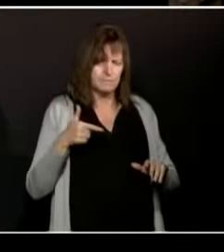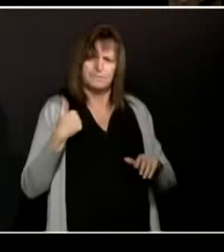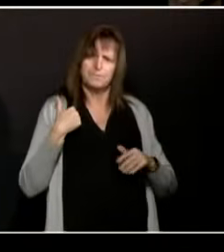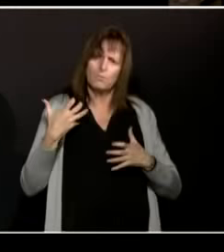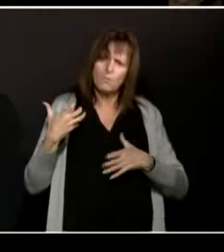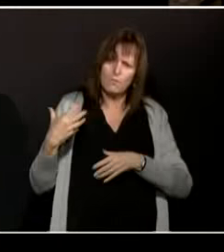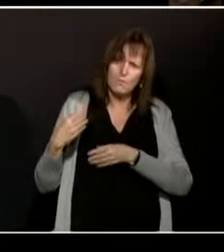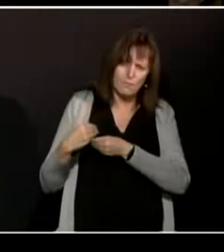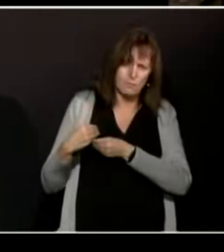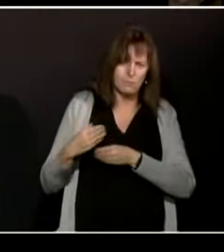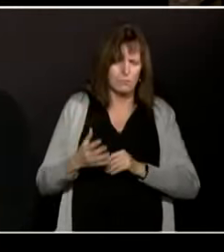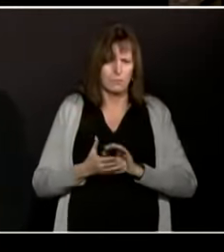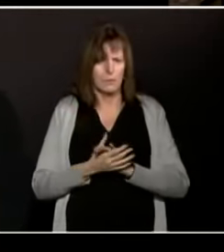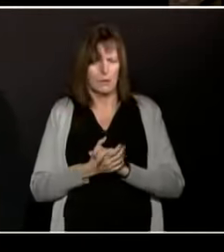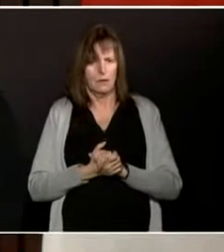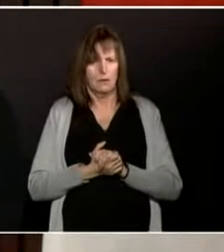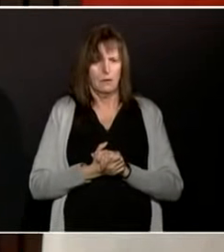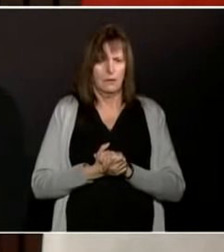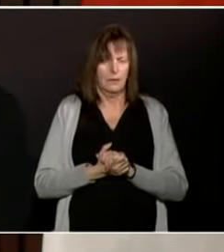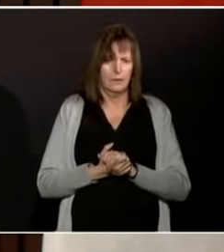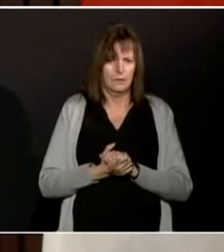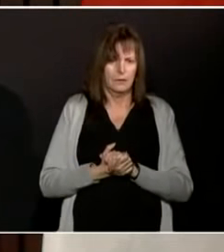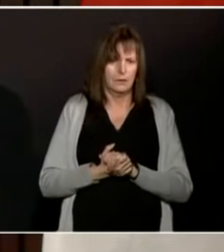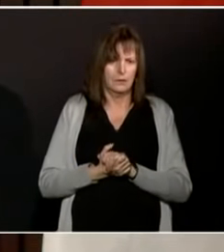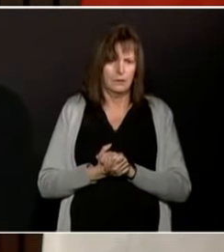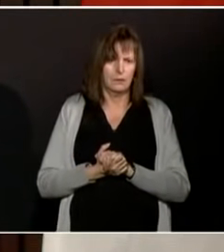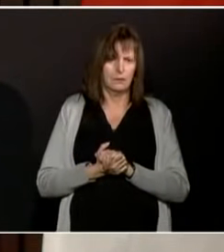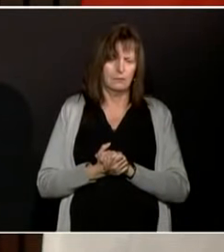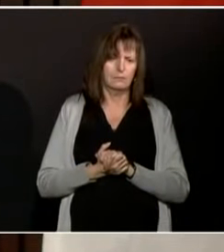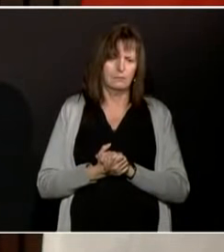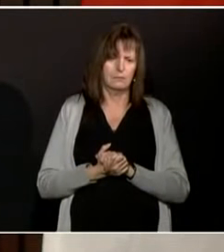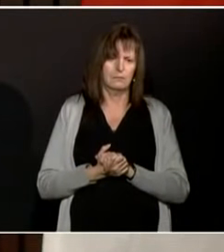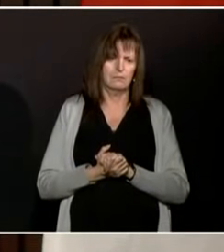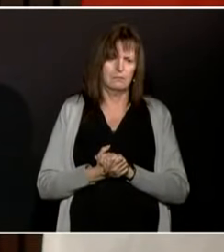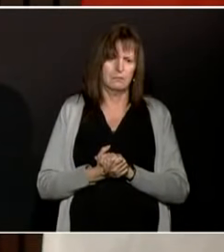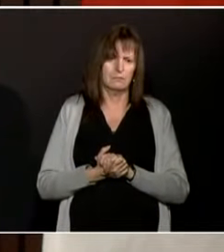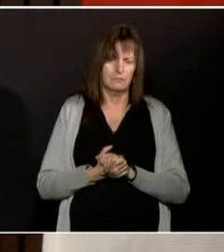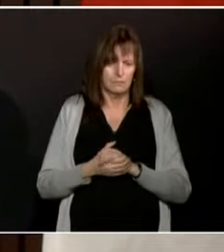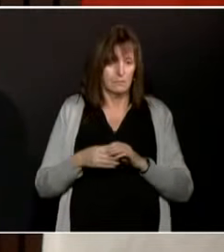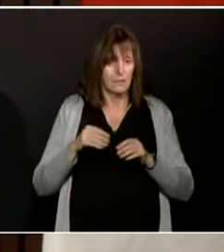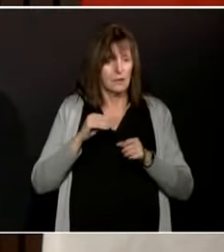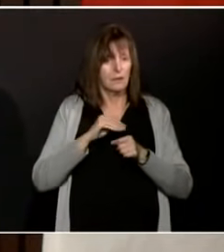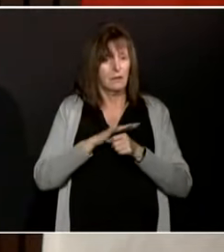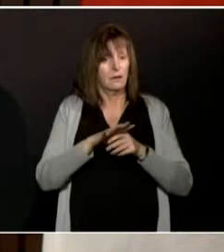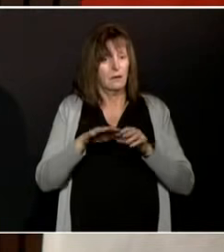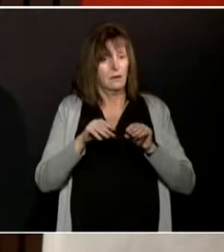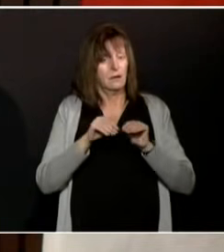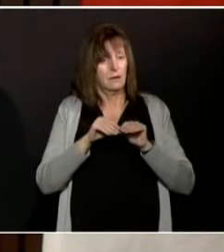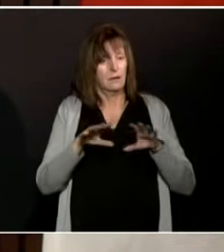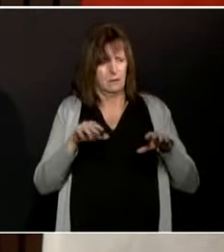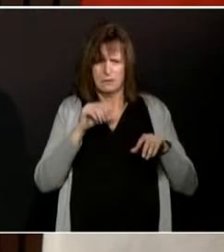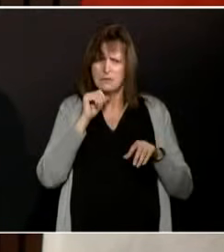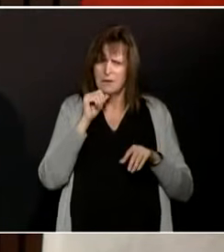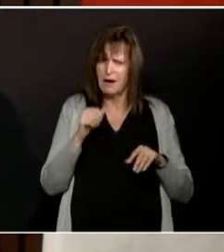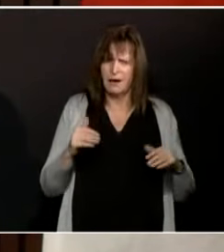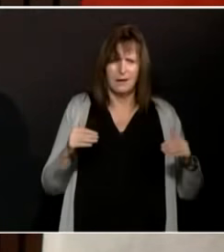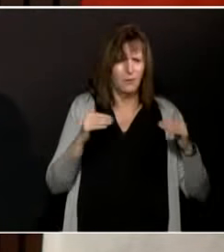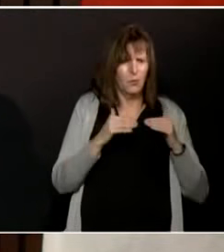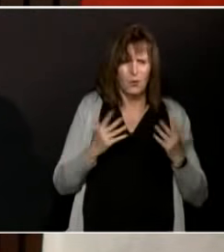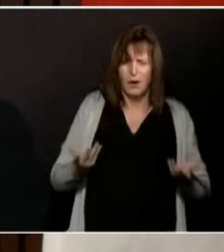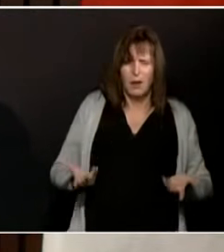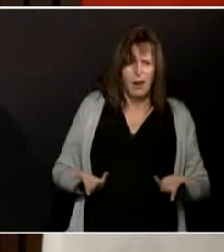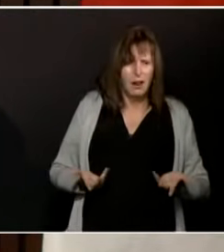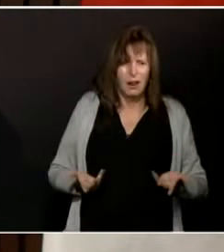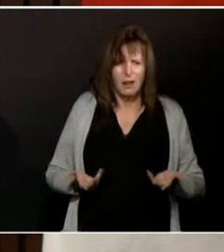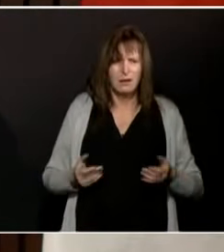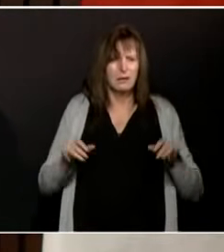start, the pandemic has been incredibly inequitable in our province, as it has been virtually everywhere else in the world. What we're dealing with now is we